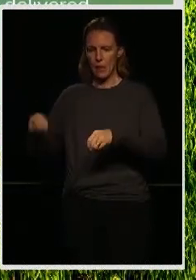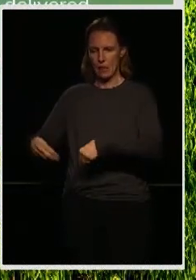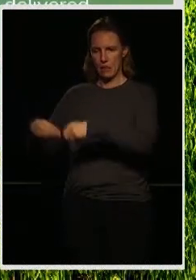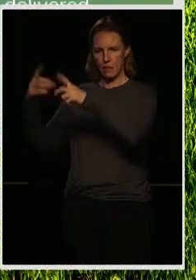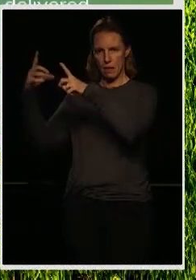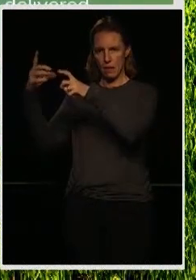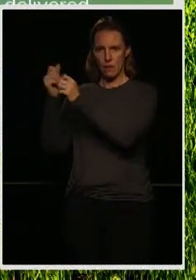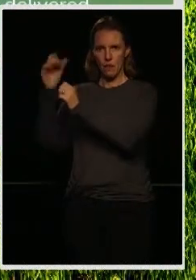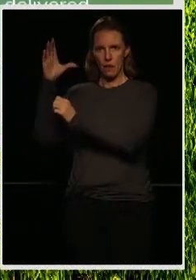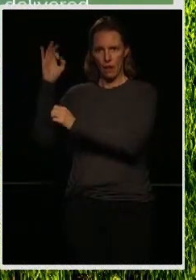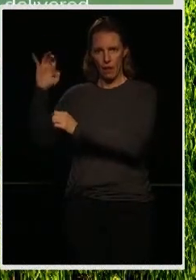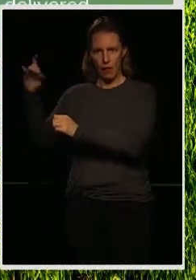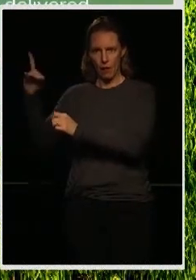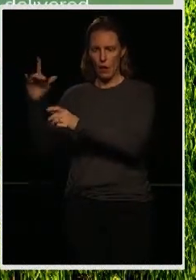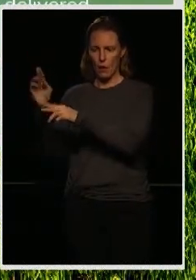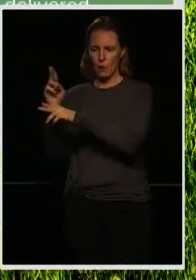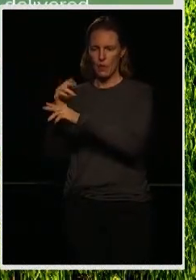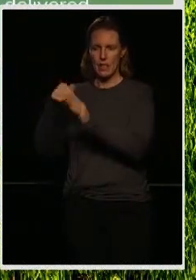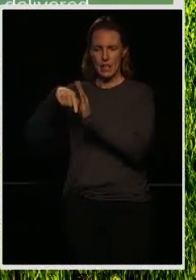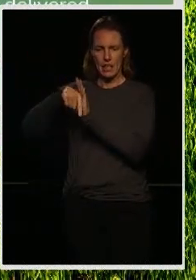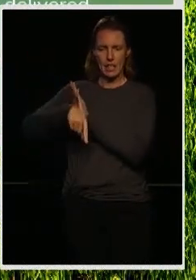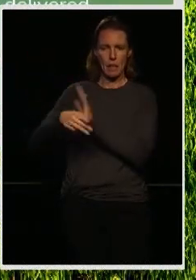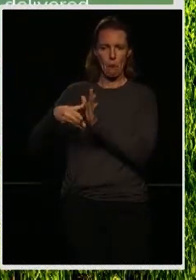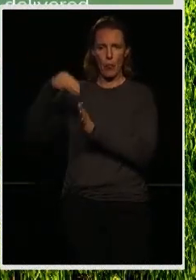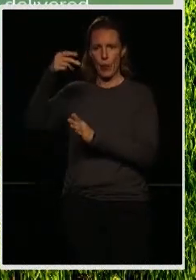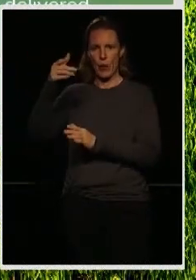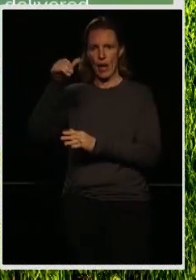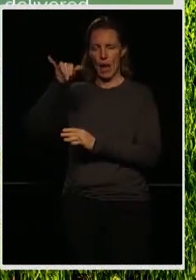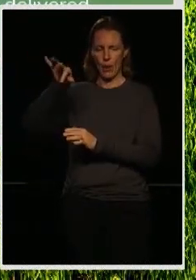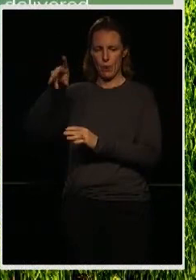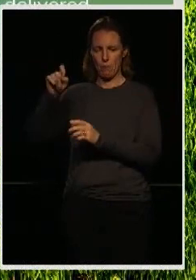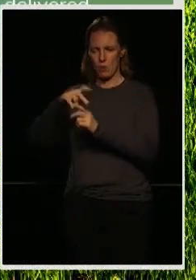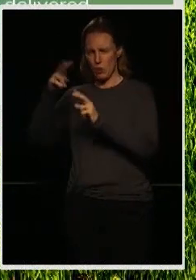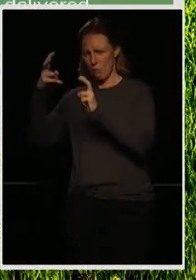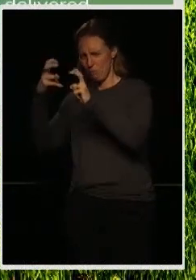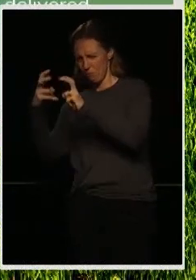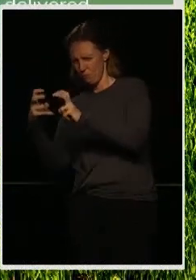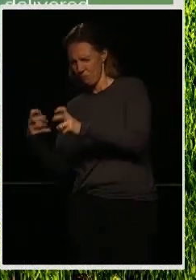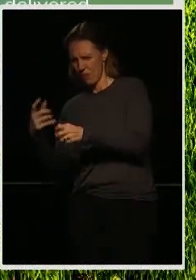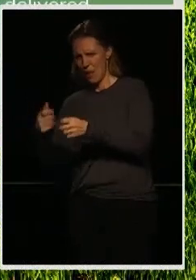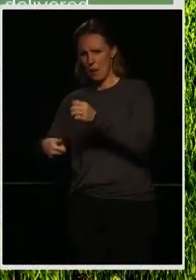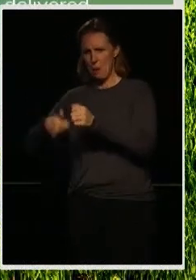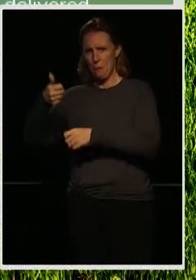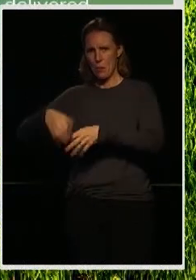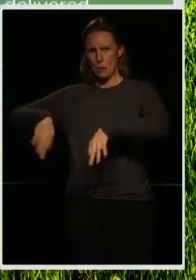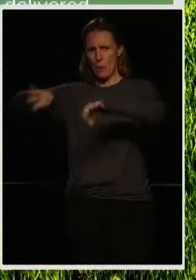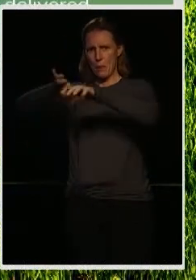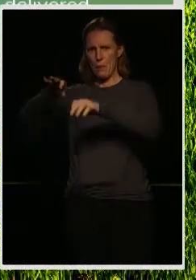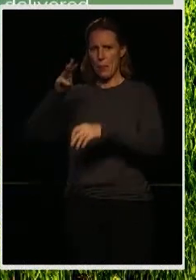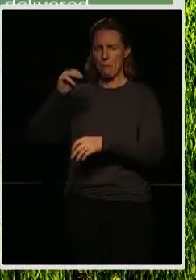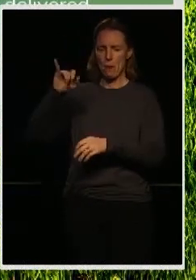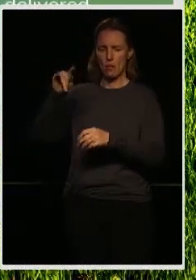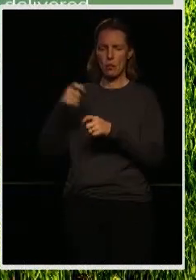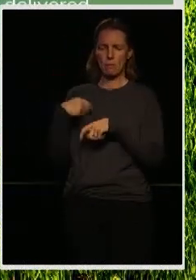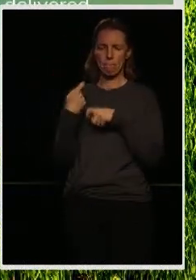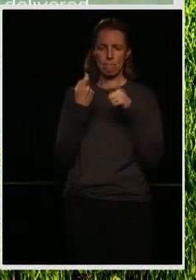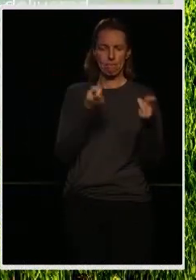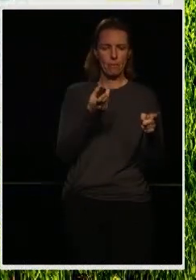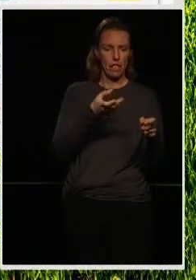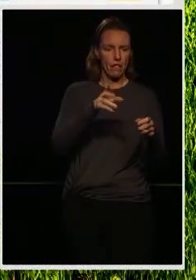to the cloud, and we use deep learning algorithms to decipher into the most important metrics to deliver data to